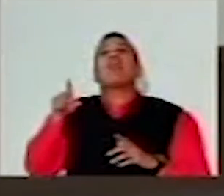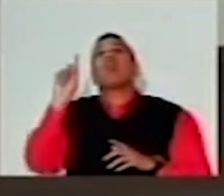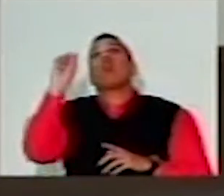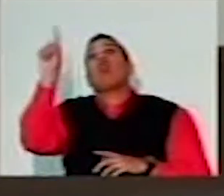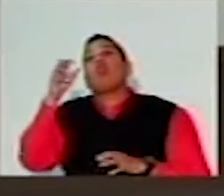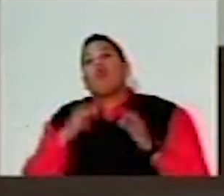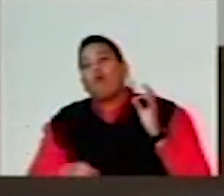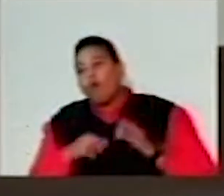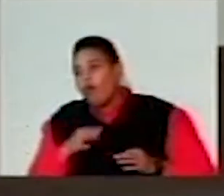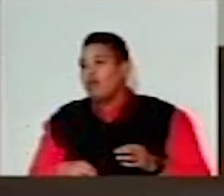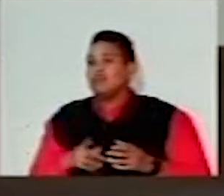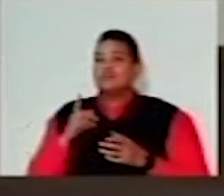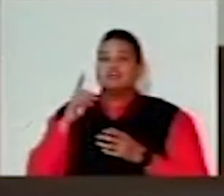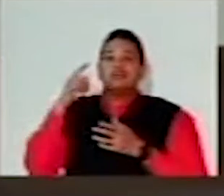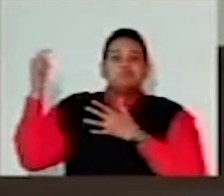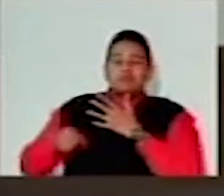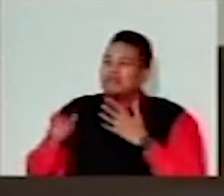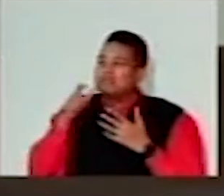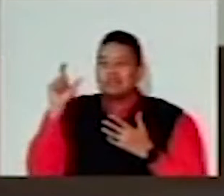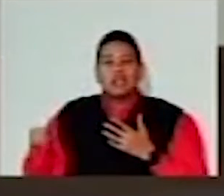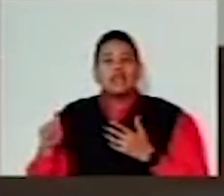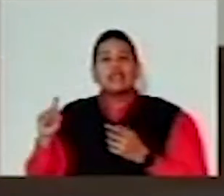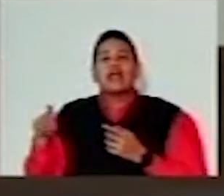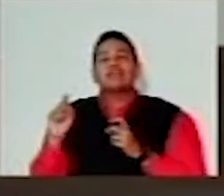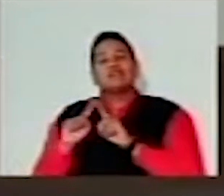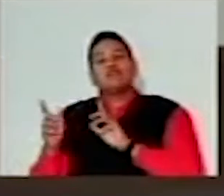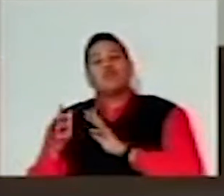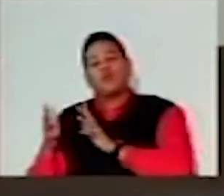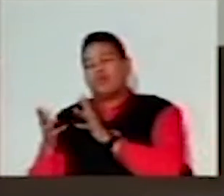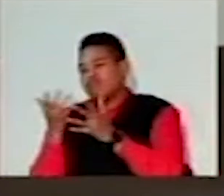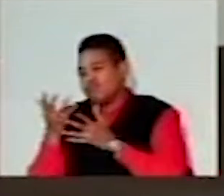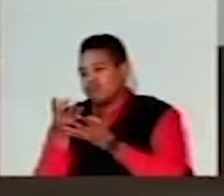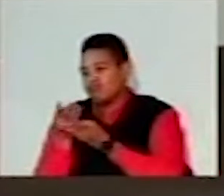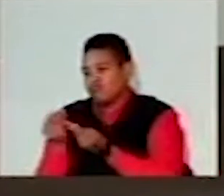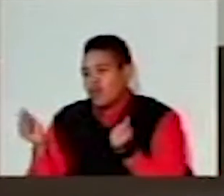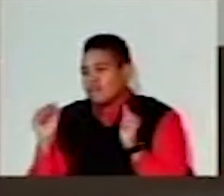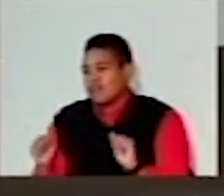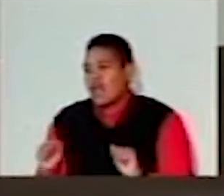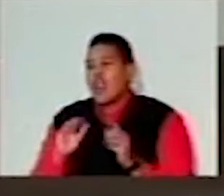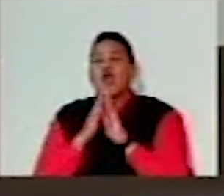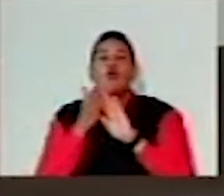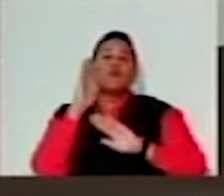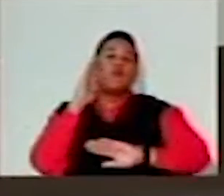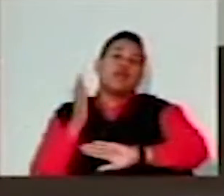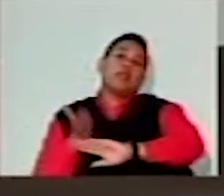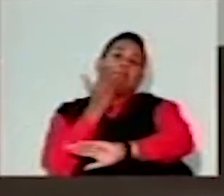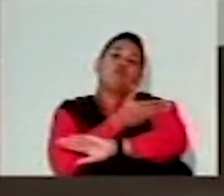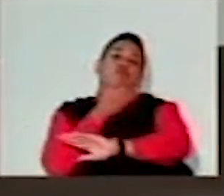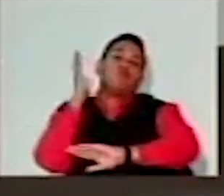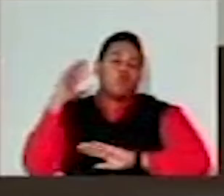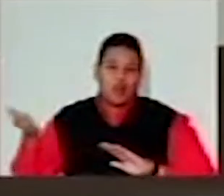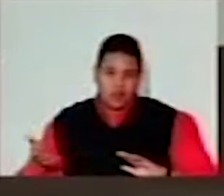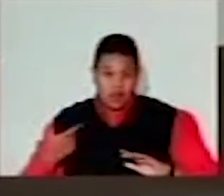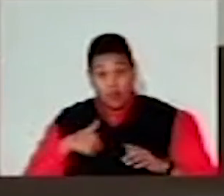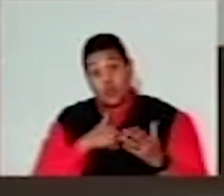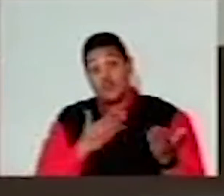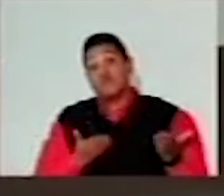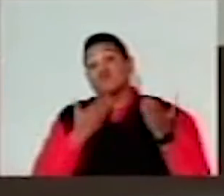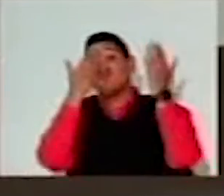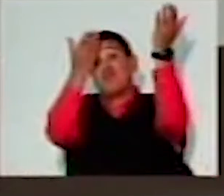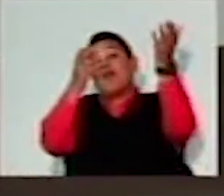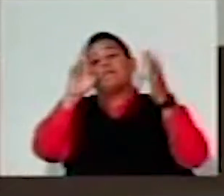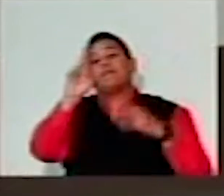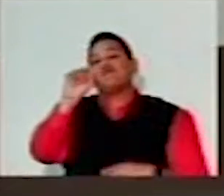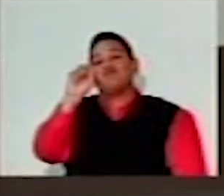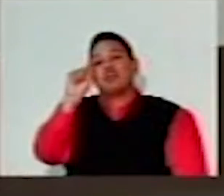justice can apply and maybe the community will be better off. And we will be recommending restorative